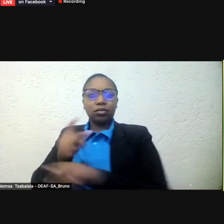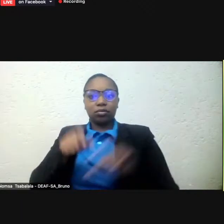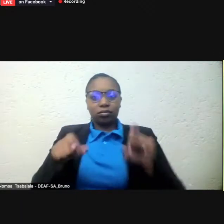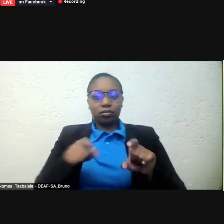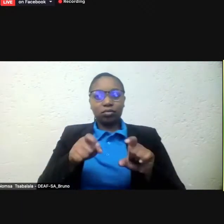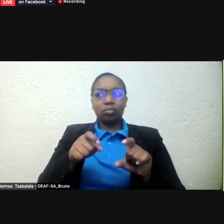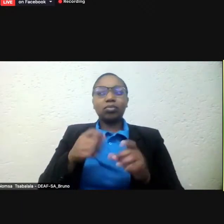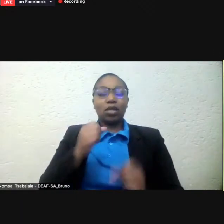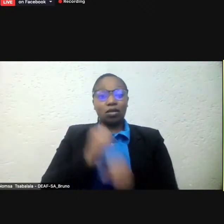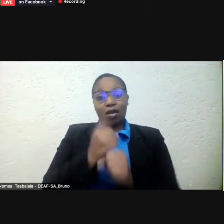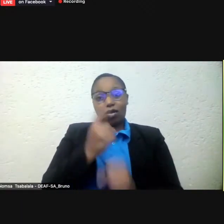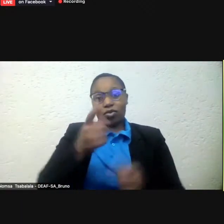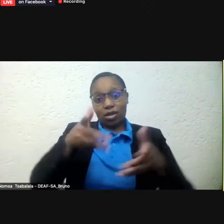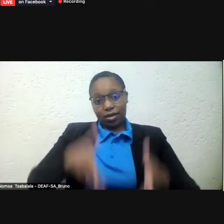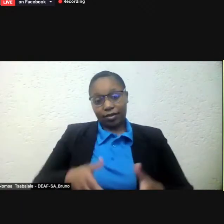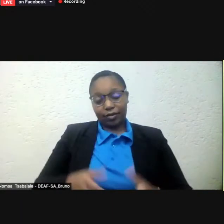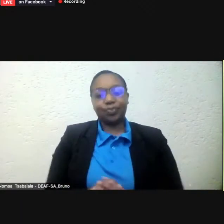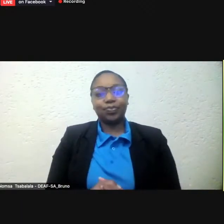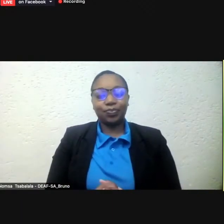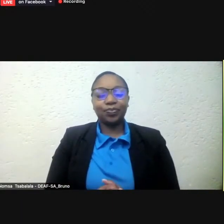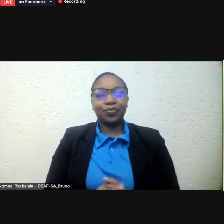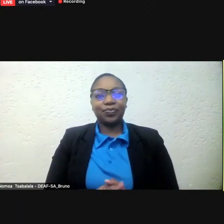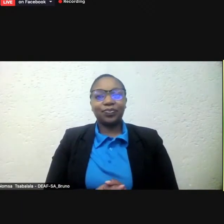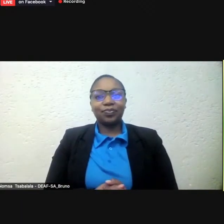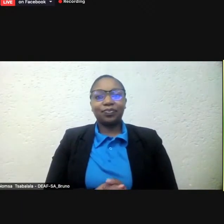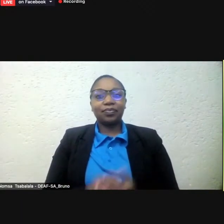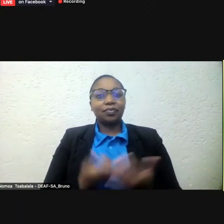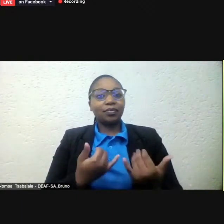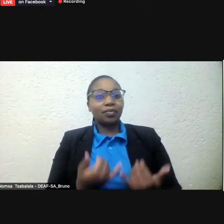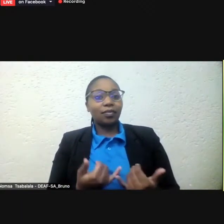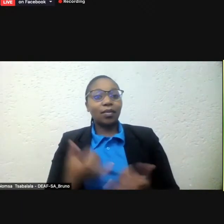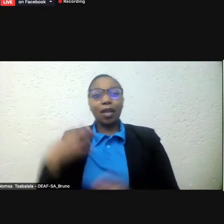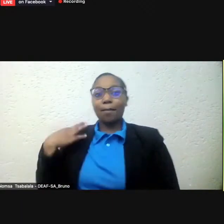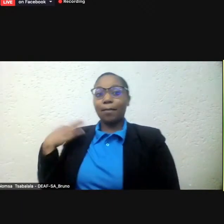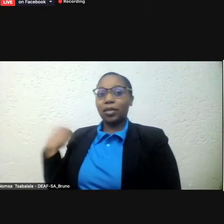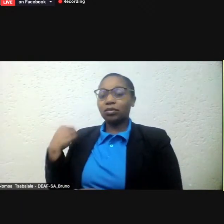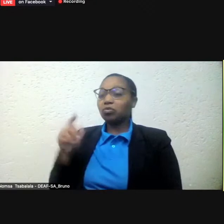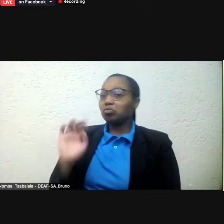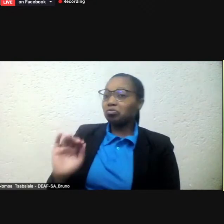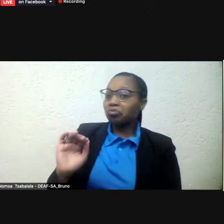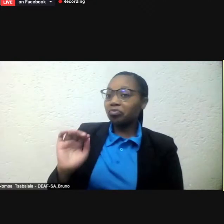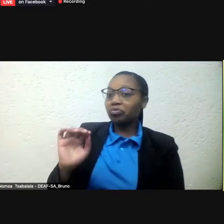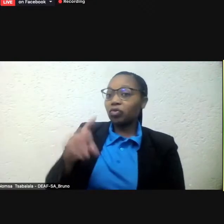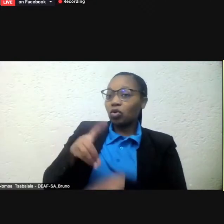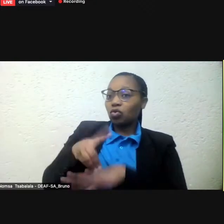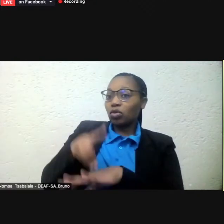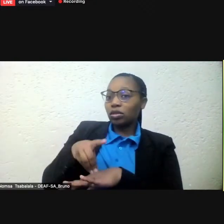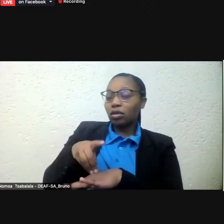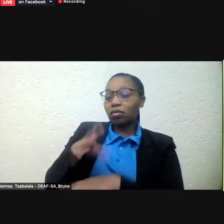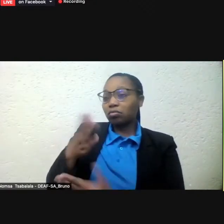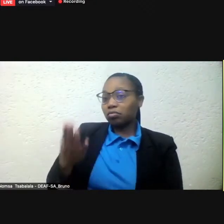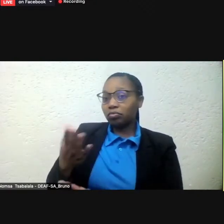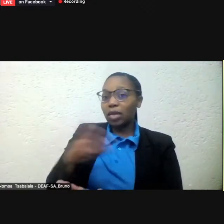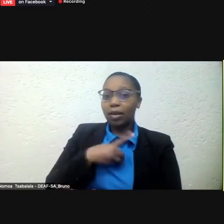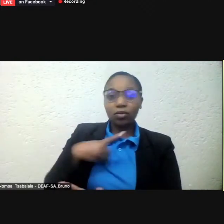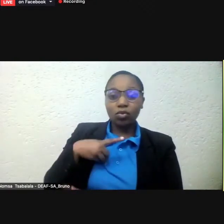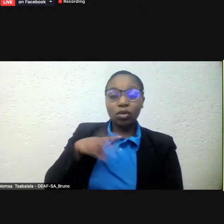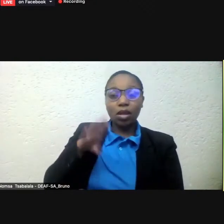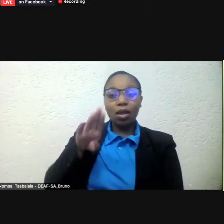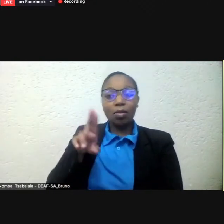Can I just check with Dr. Buthelezi if you might have picked up something which you might want to comment